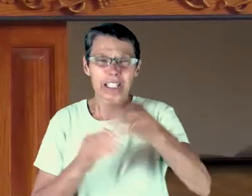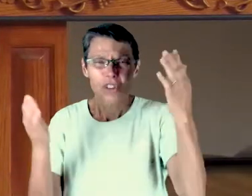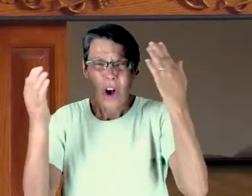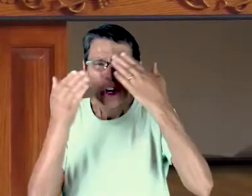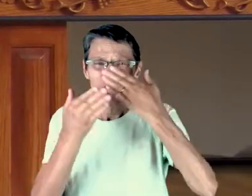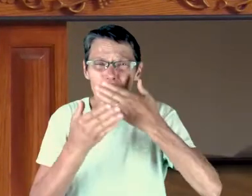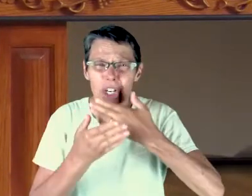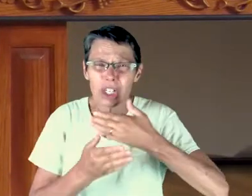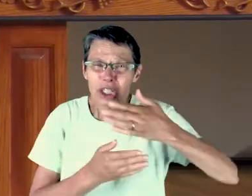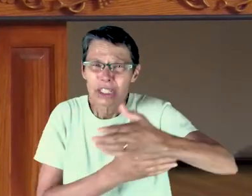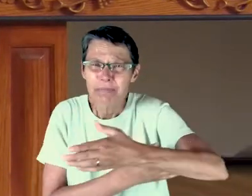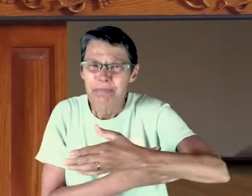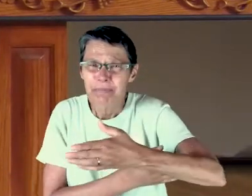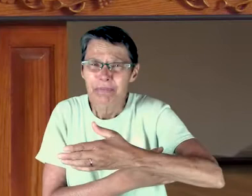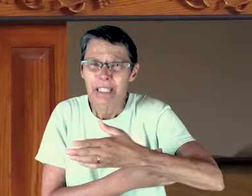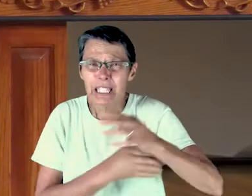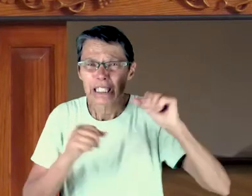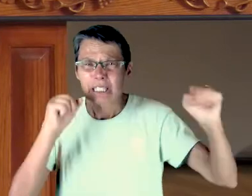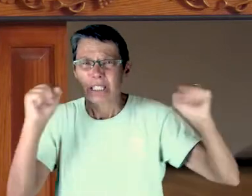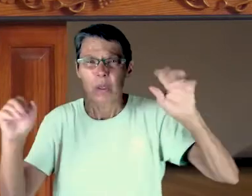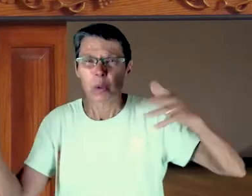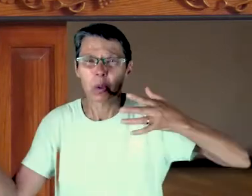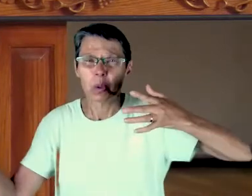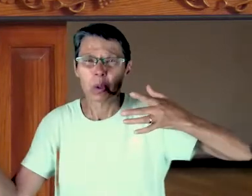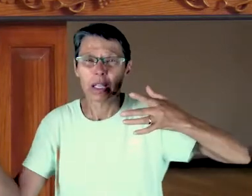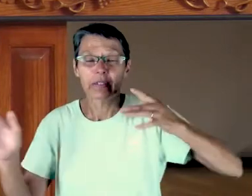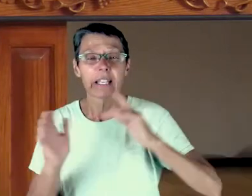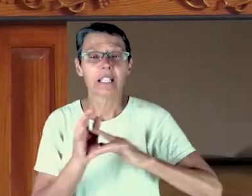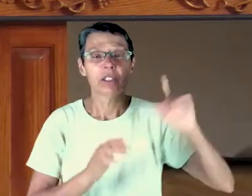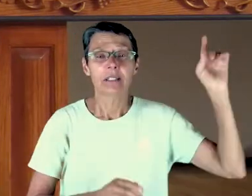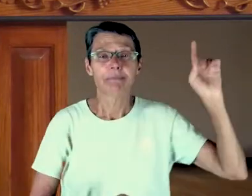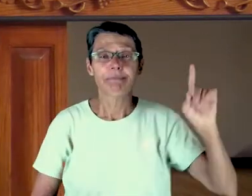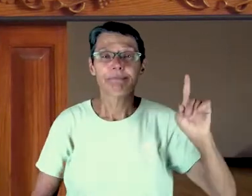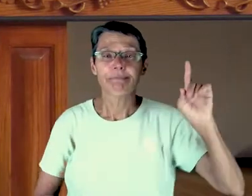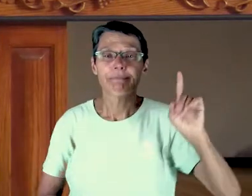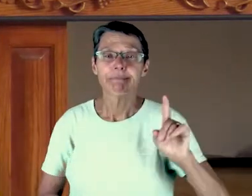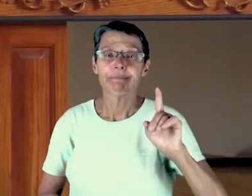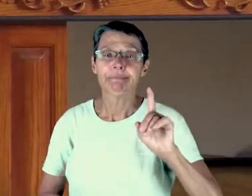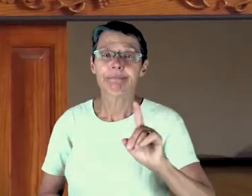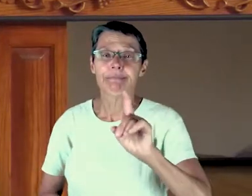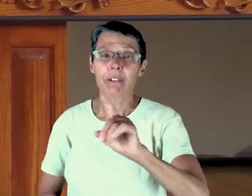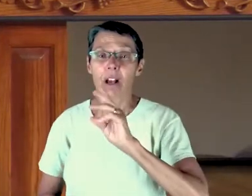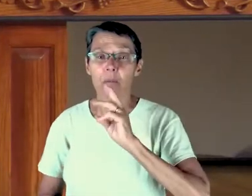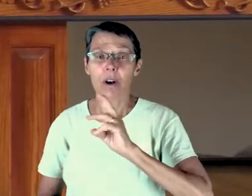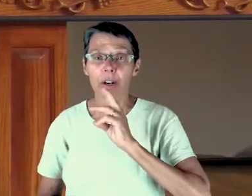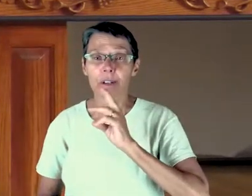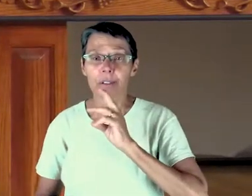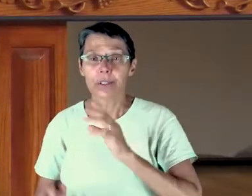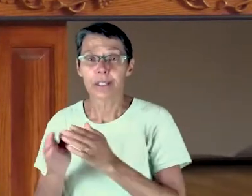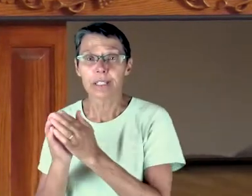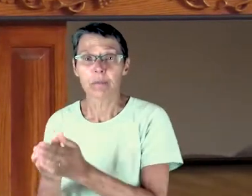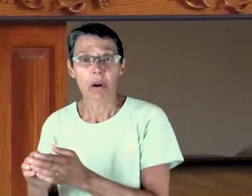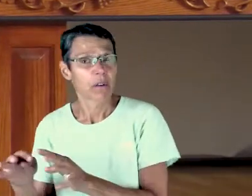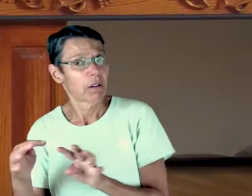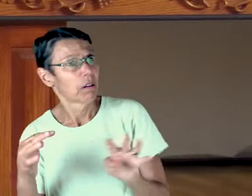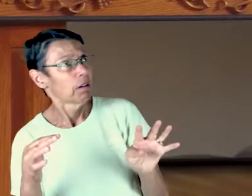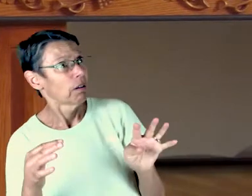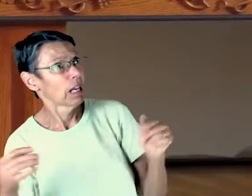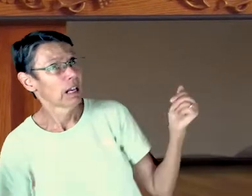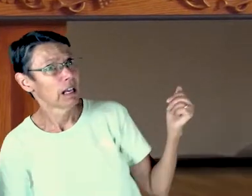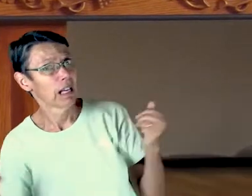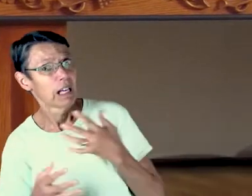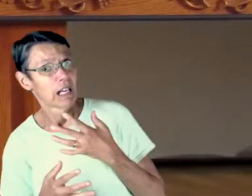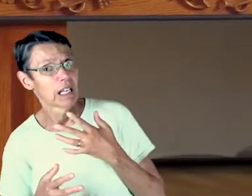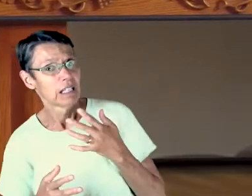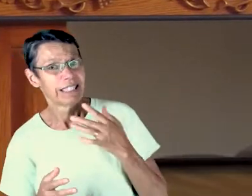horrible storm raging, and Jesus comes toward them walking on water, and the disciples become terrified, and Jesus tells them not